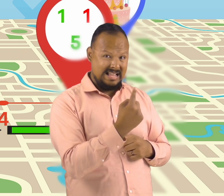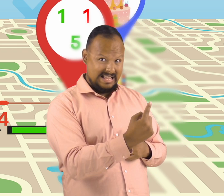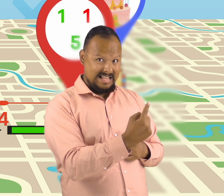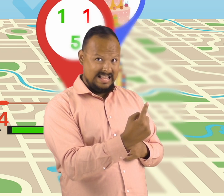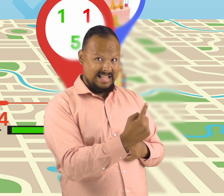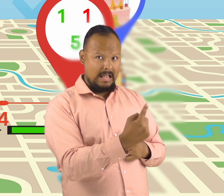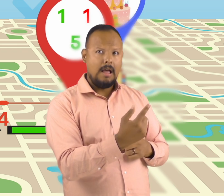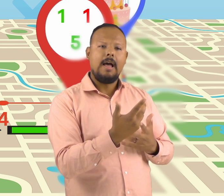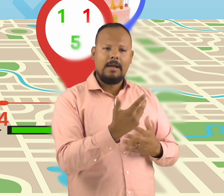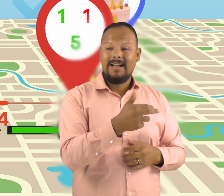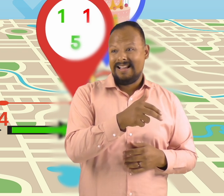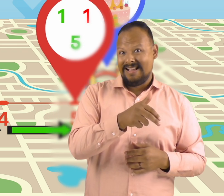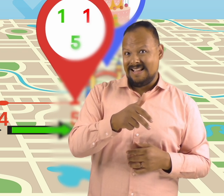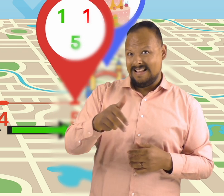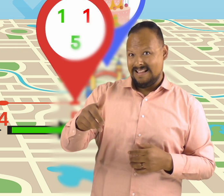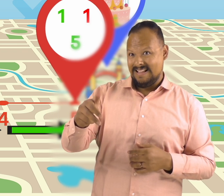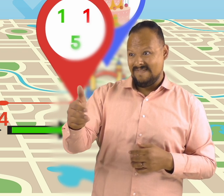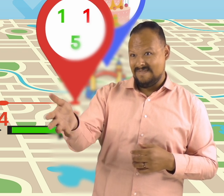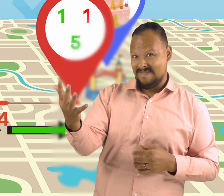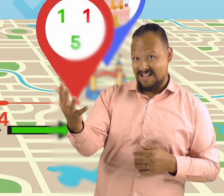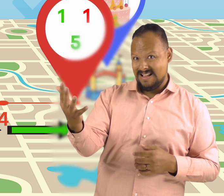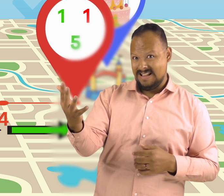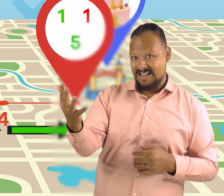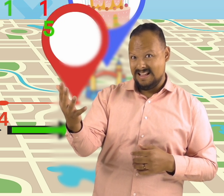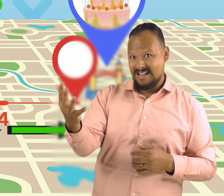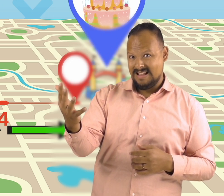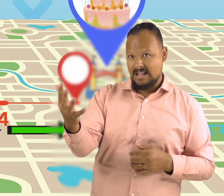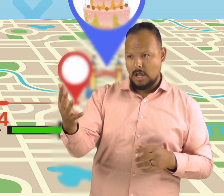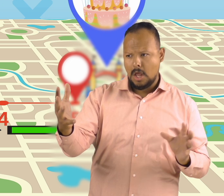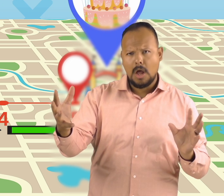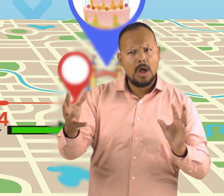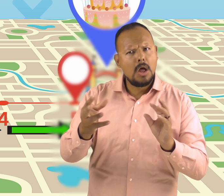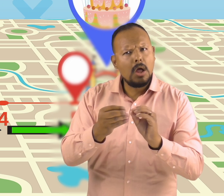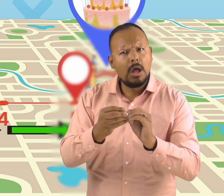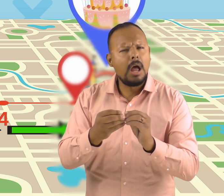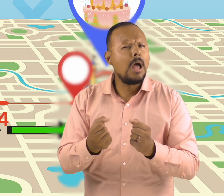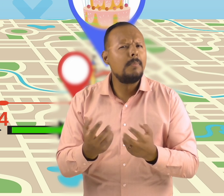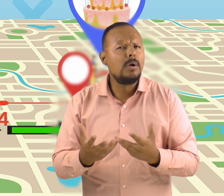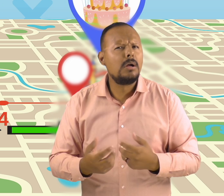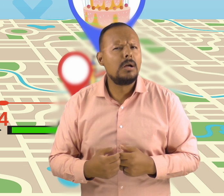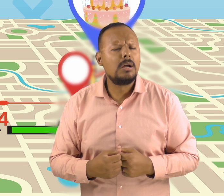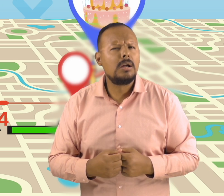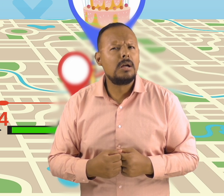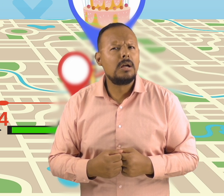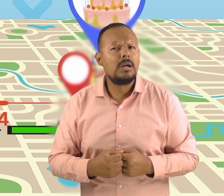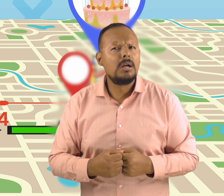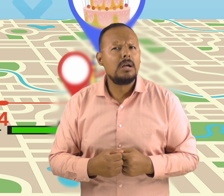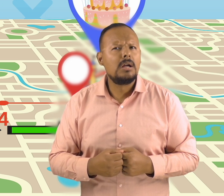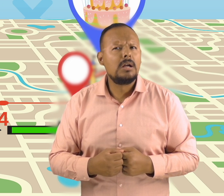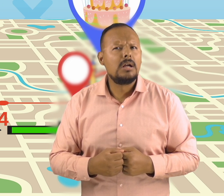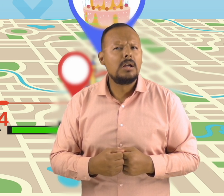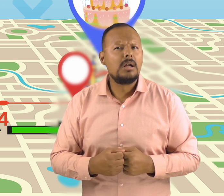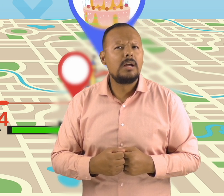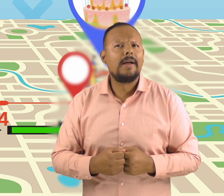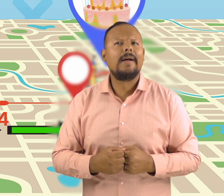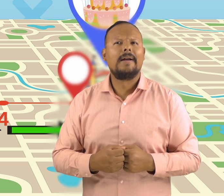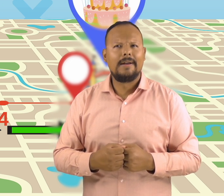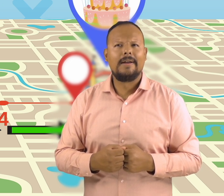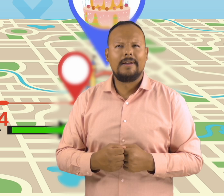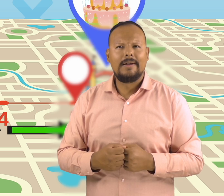How many blocks is that total? To find out, let's create an equation using absolute value.